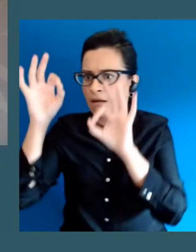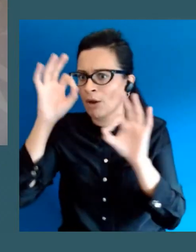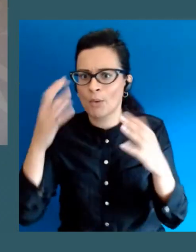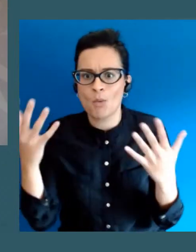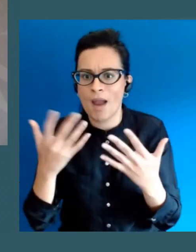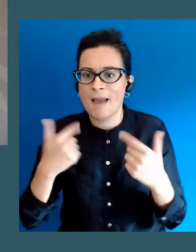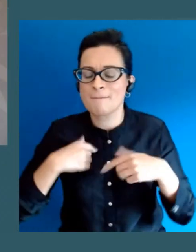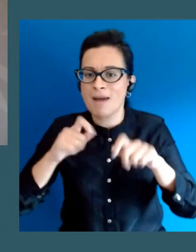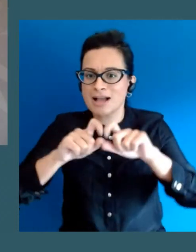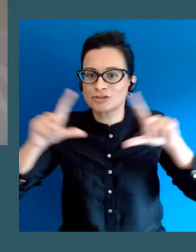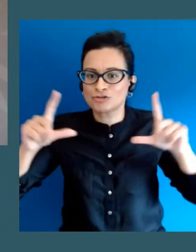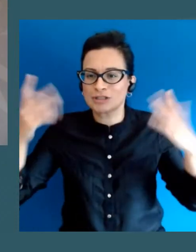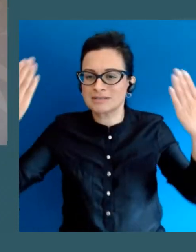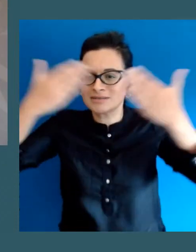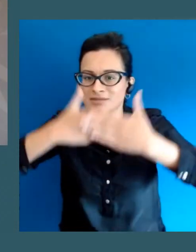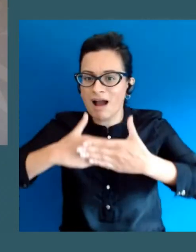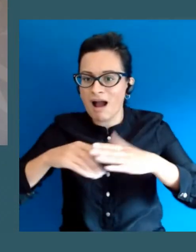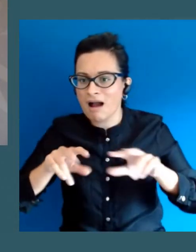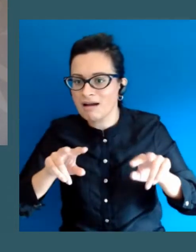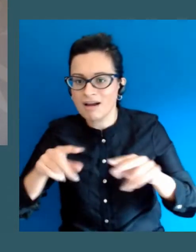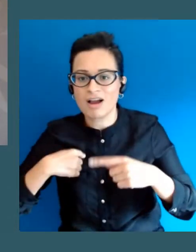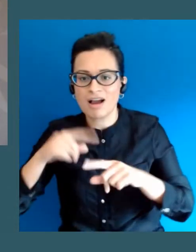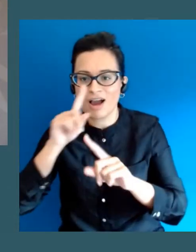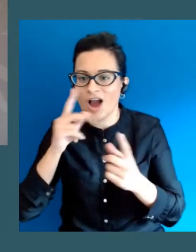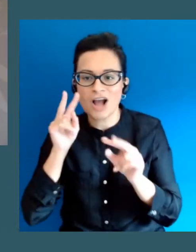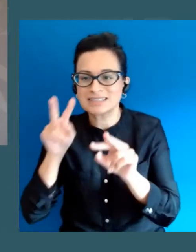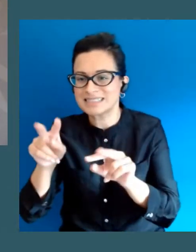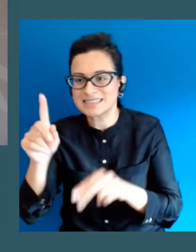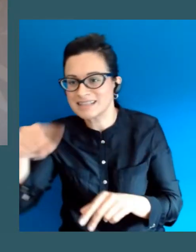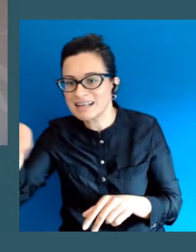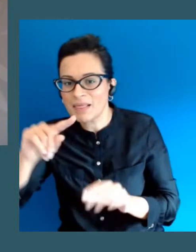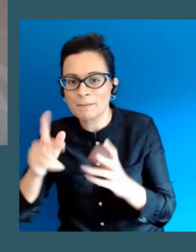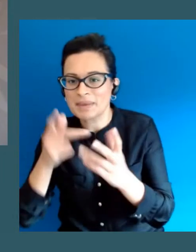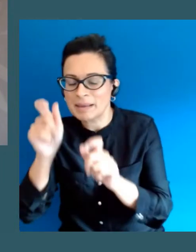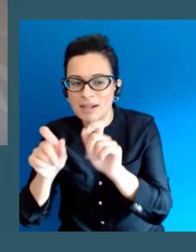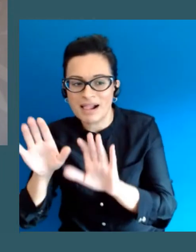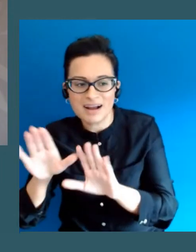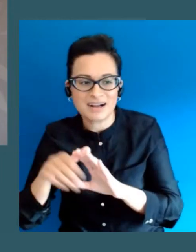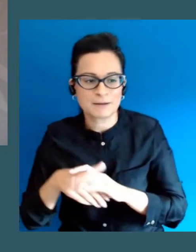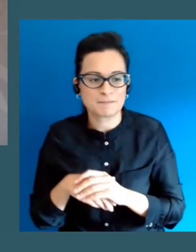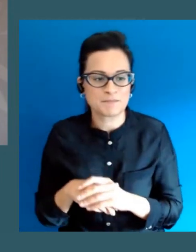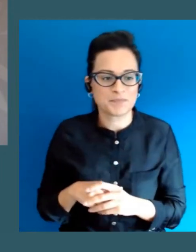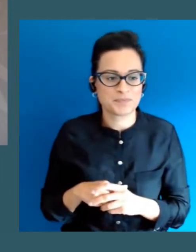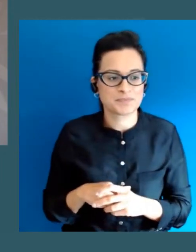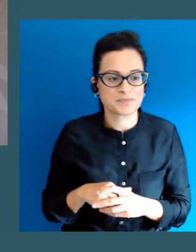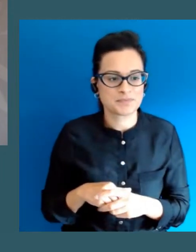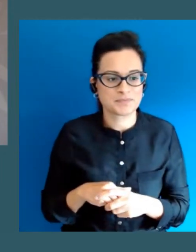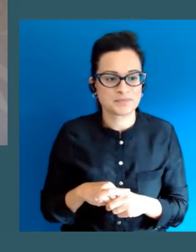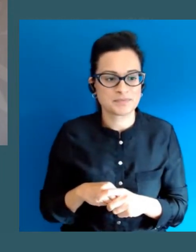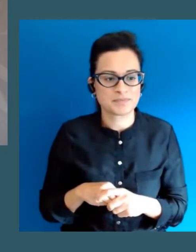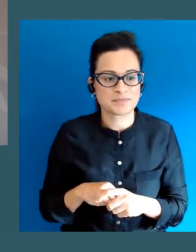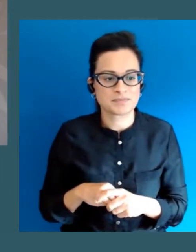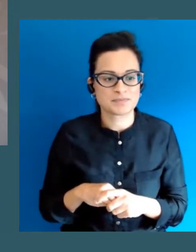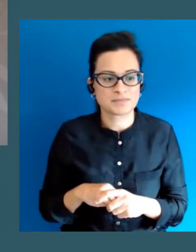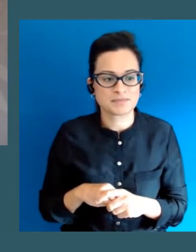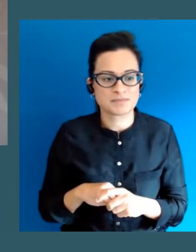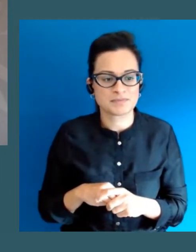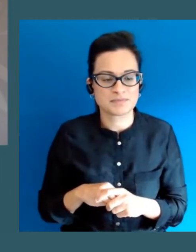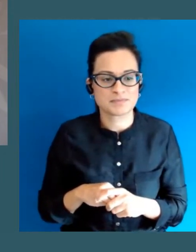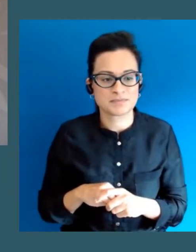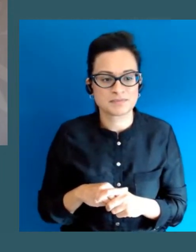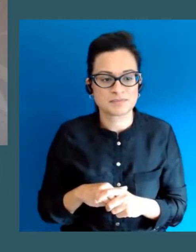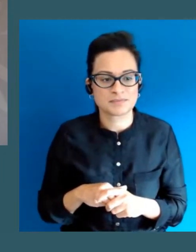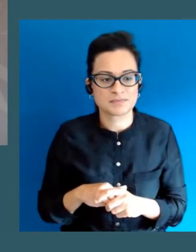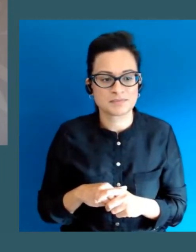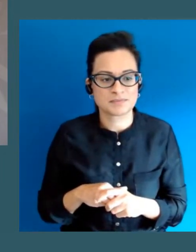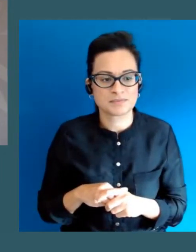and slaty. No, don't worry. You're doing great. Thank you. You talked a little bit in your talk about